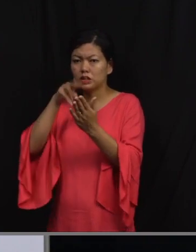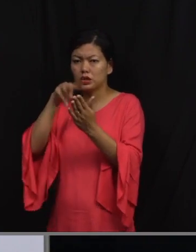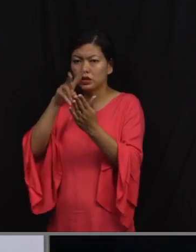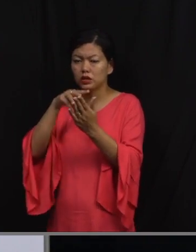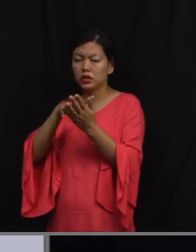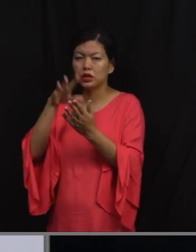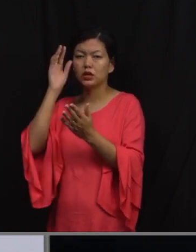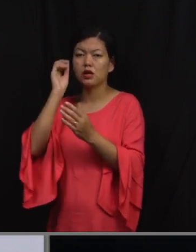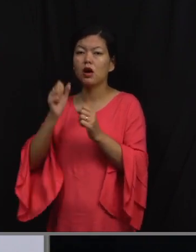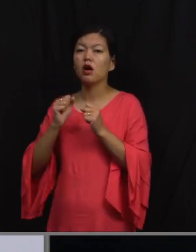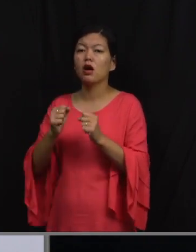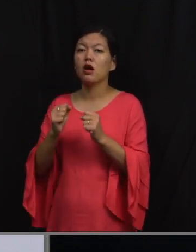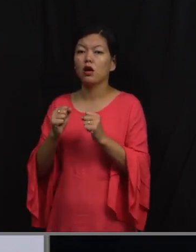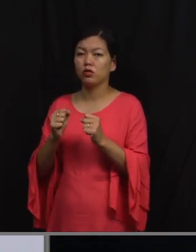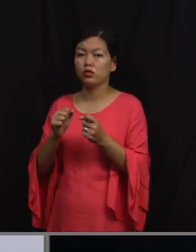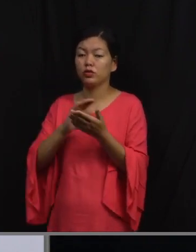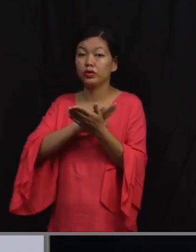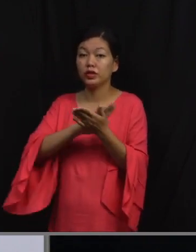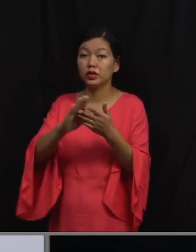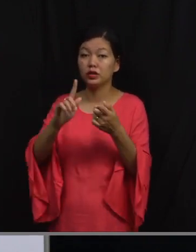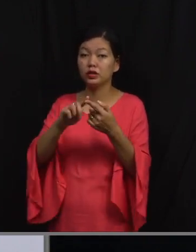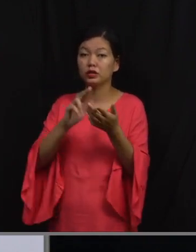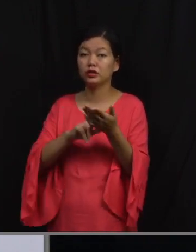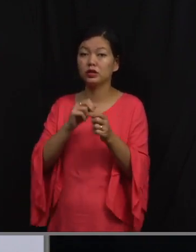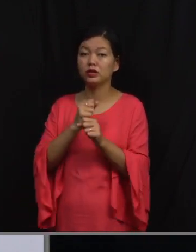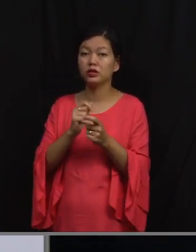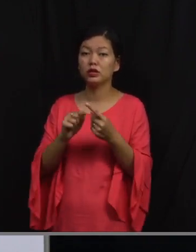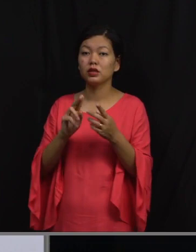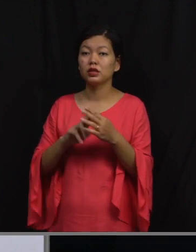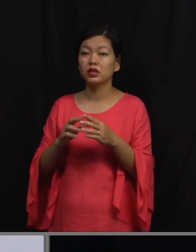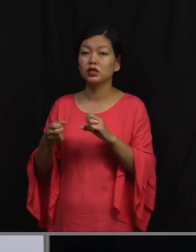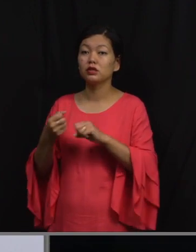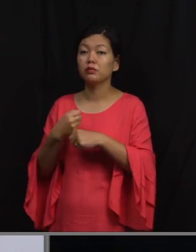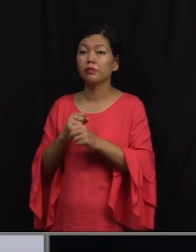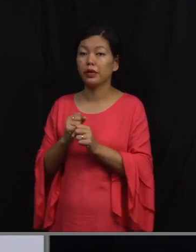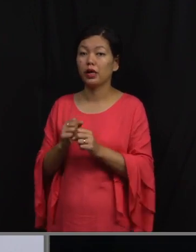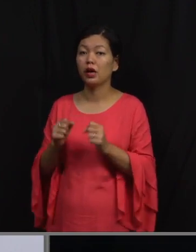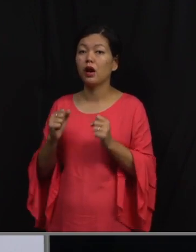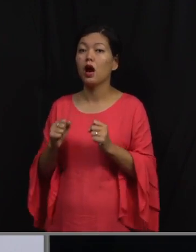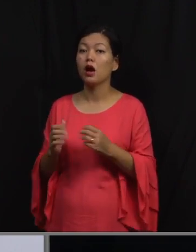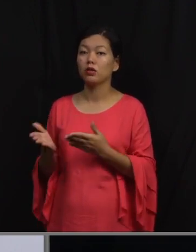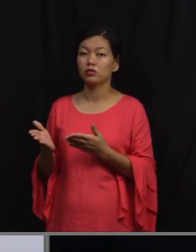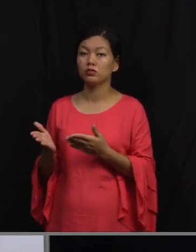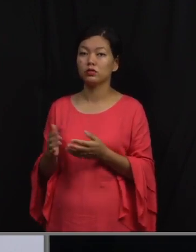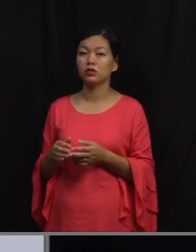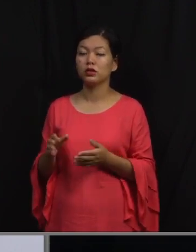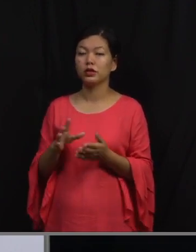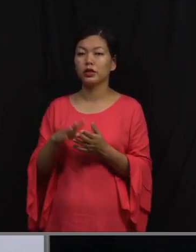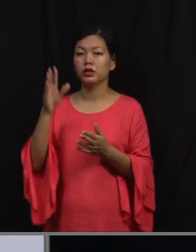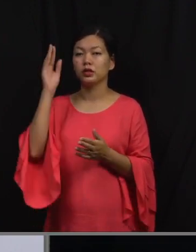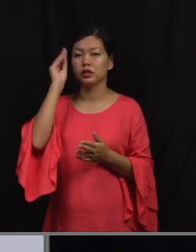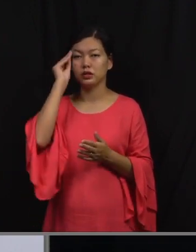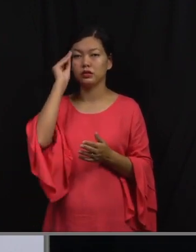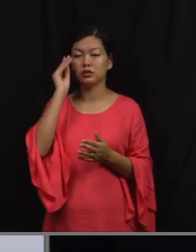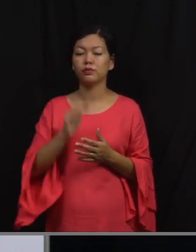that, and they try to understand the whole heat engine, which leads to the entire branch of the physics, which is called, as I